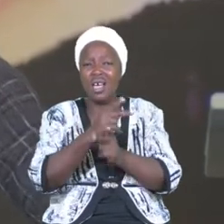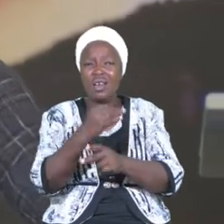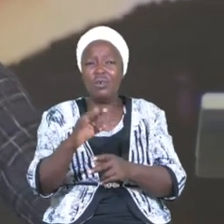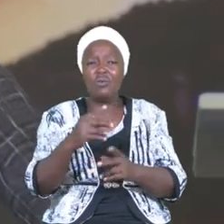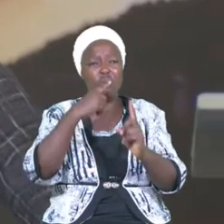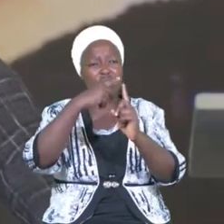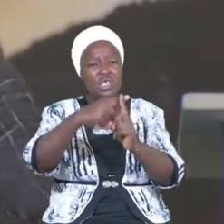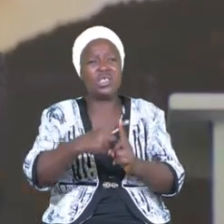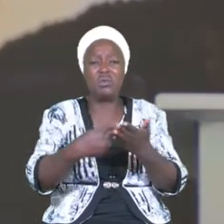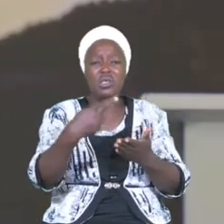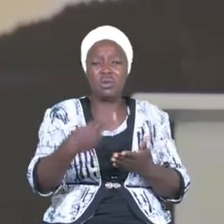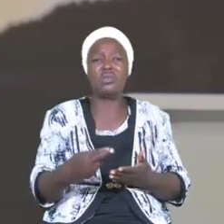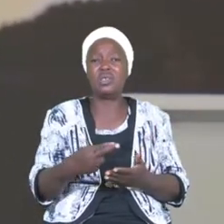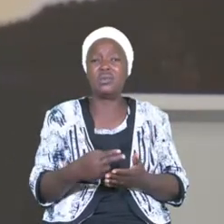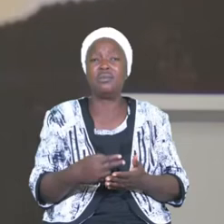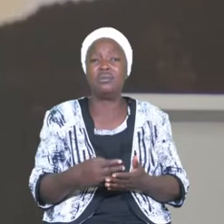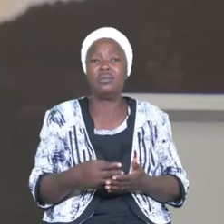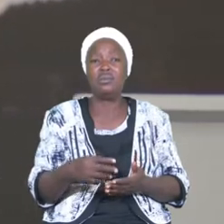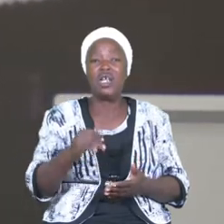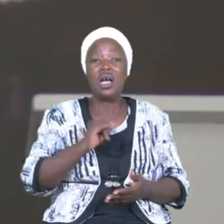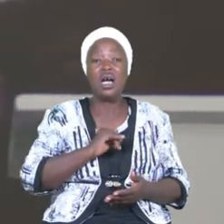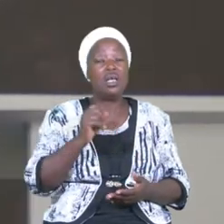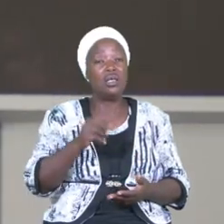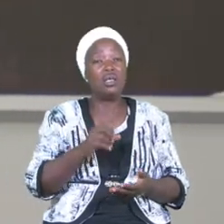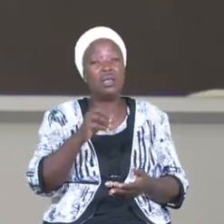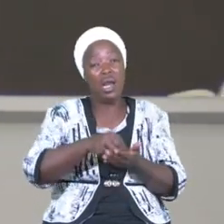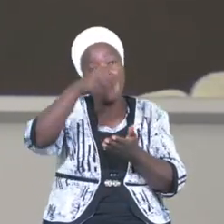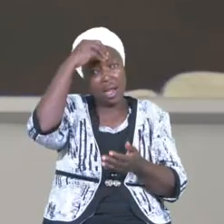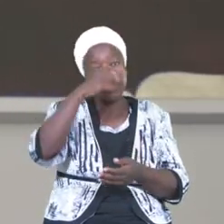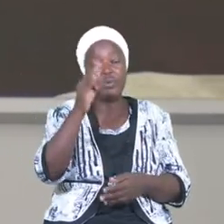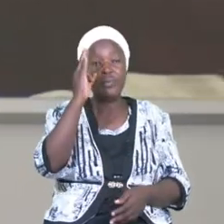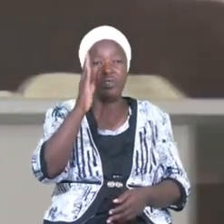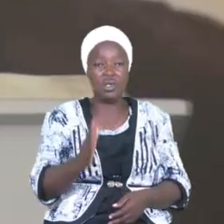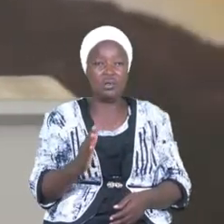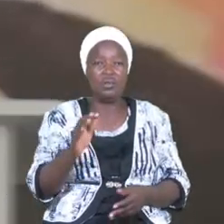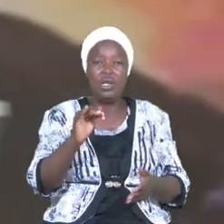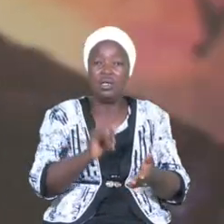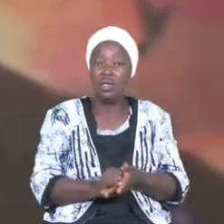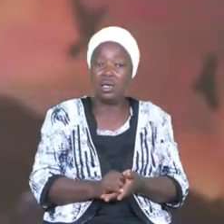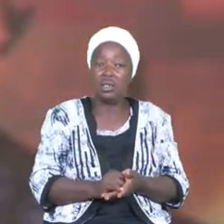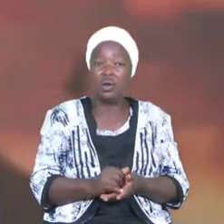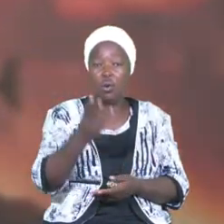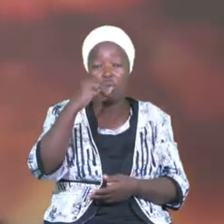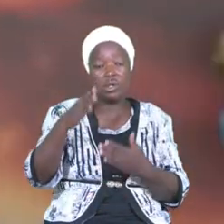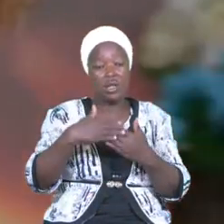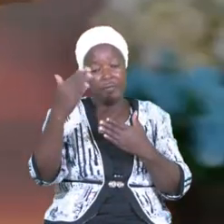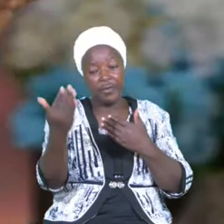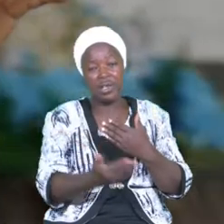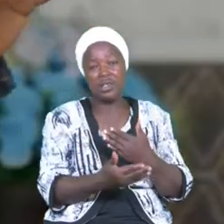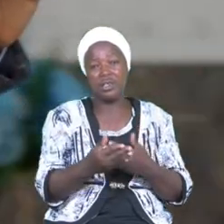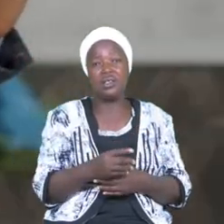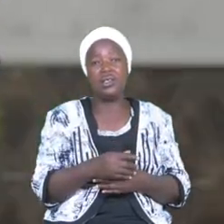result. I learned of a preacher that was invited